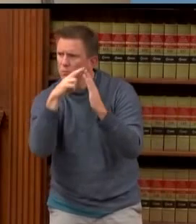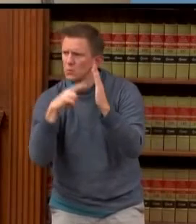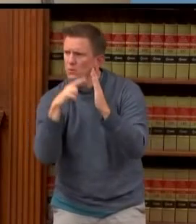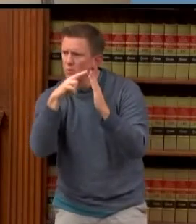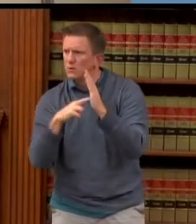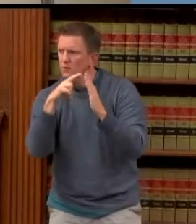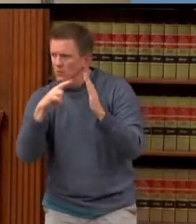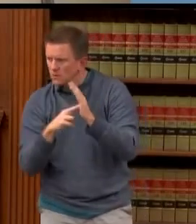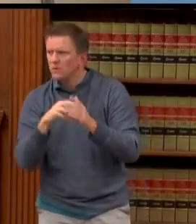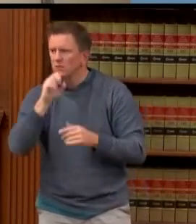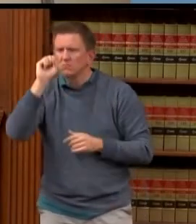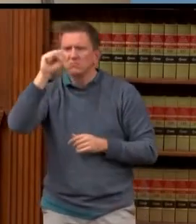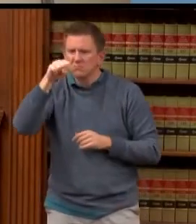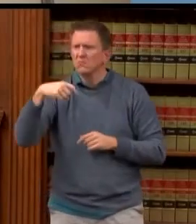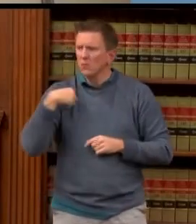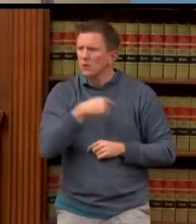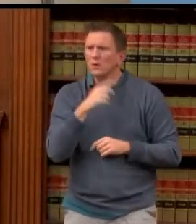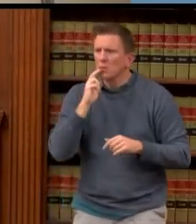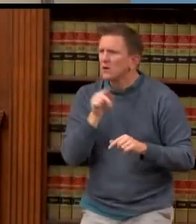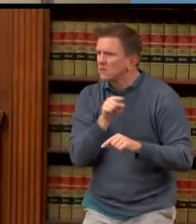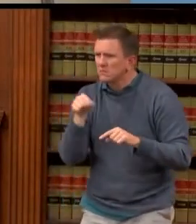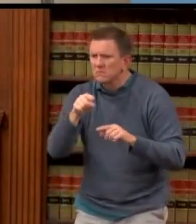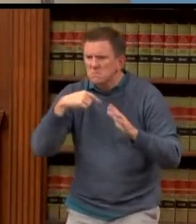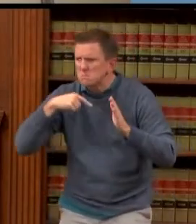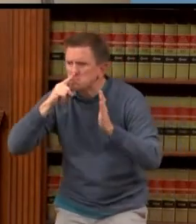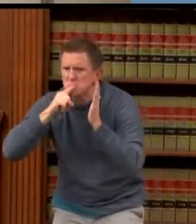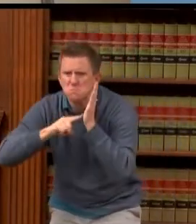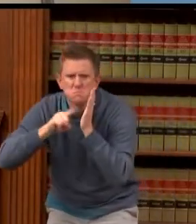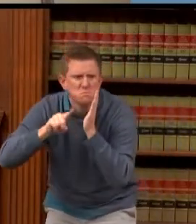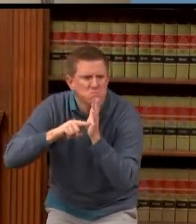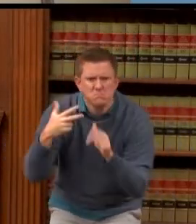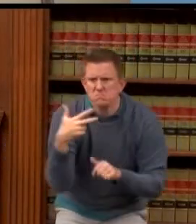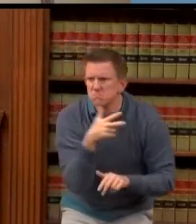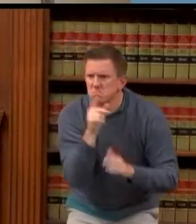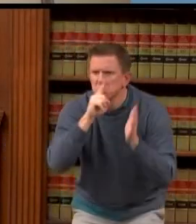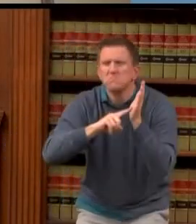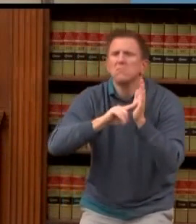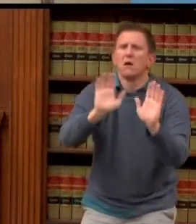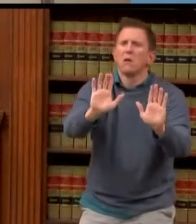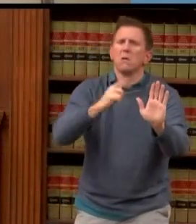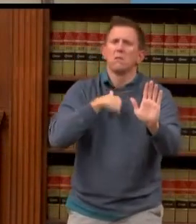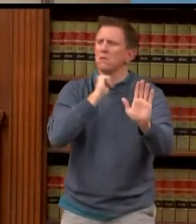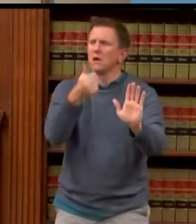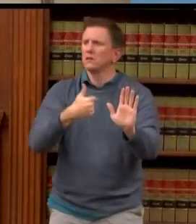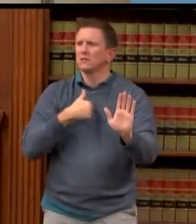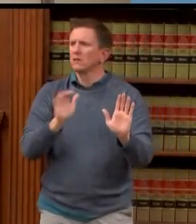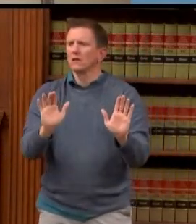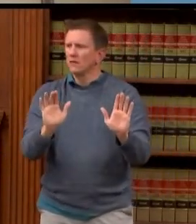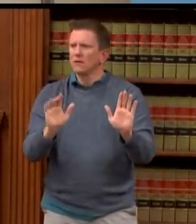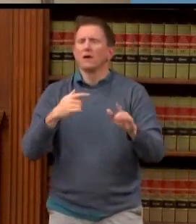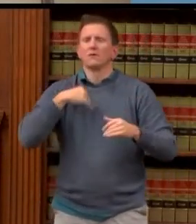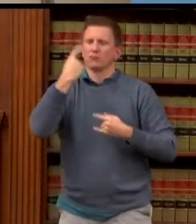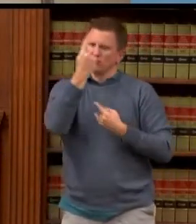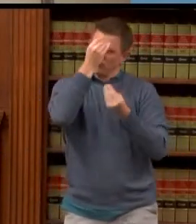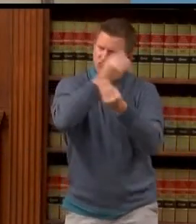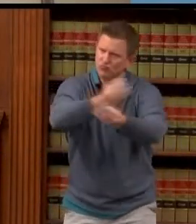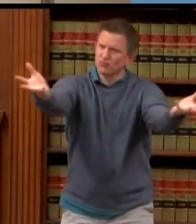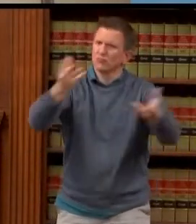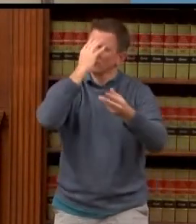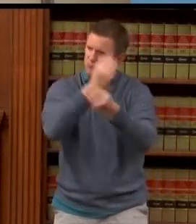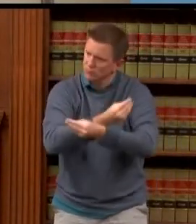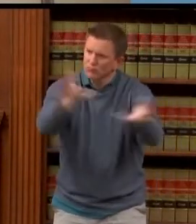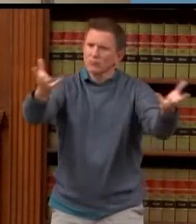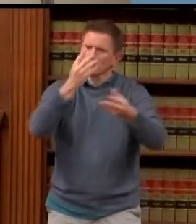to see a high level of compliance. I believe we've messaged this enough that everybody gets it. And I'm hopeful that we're still going to keep